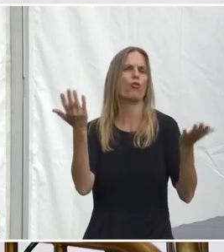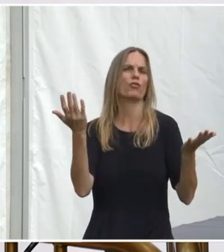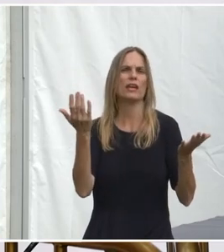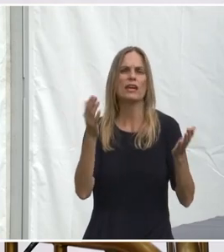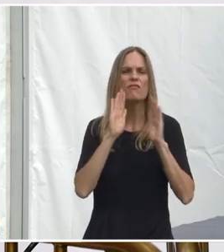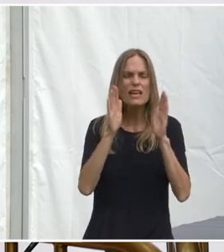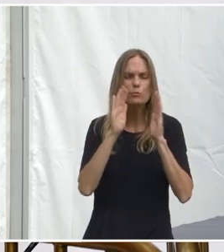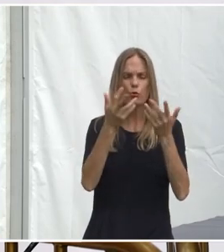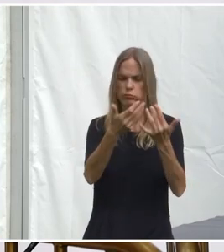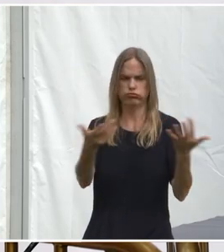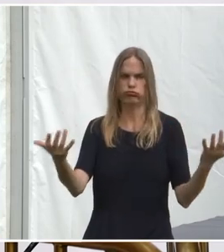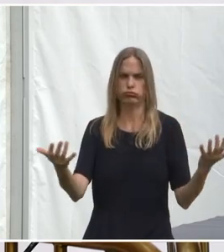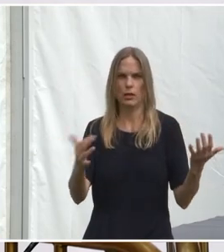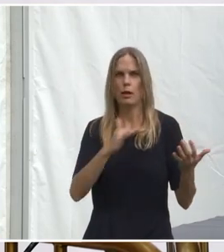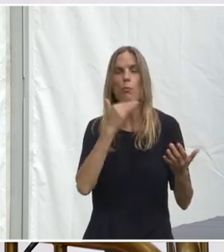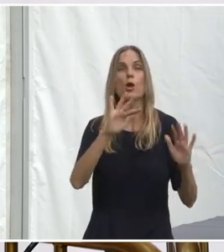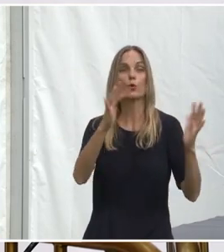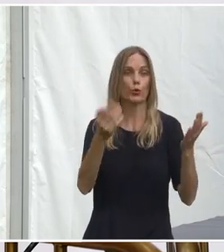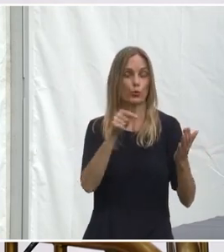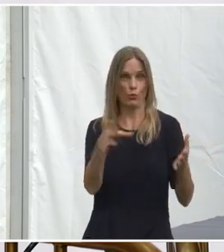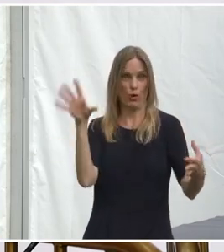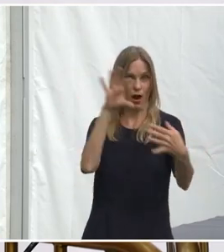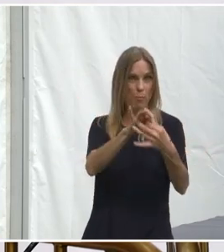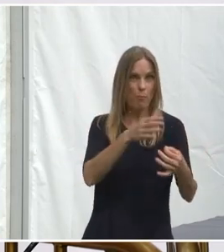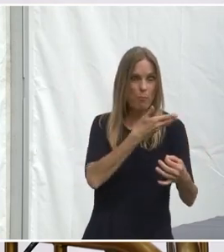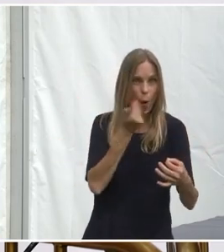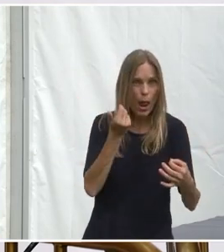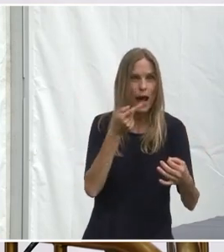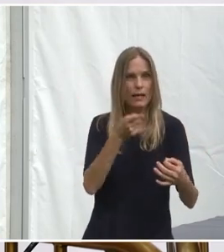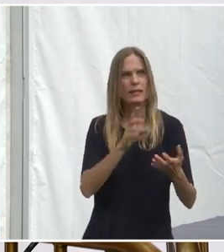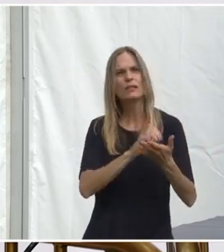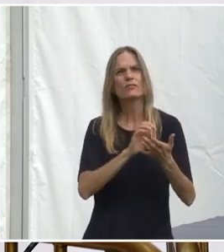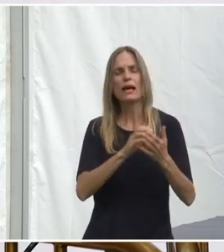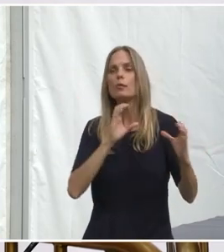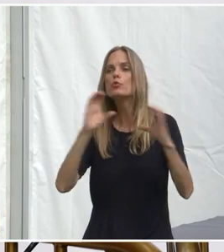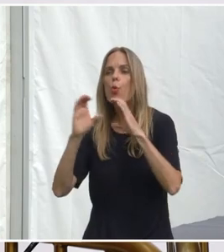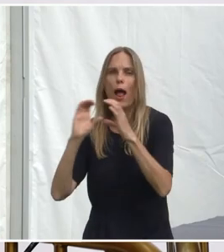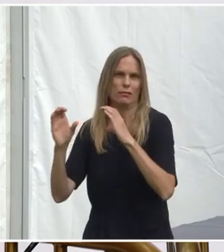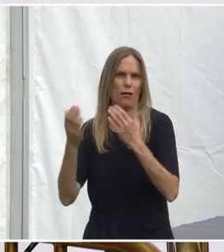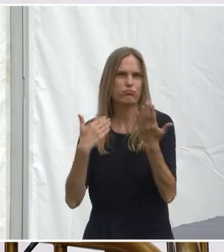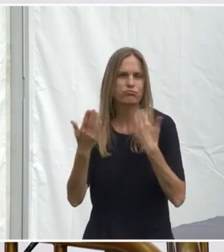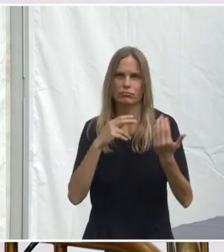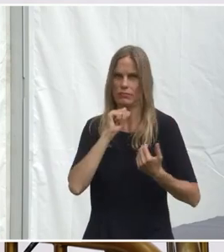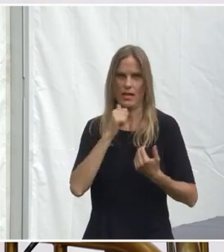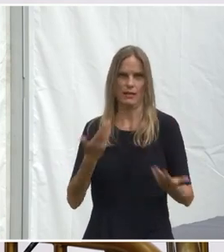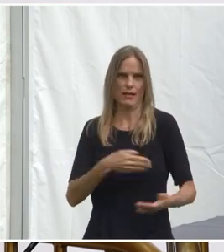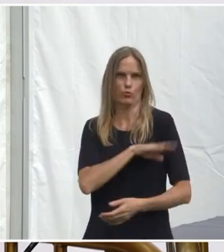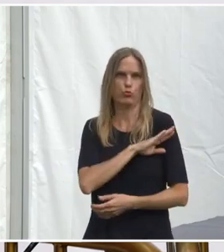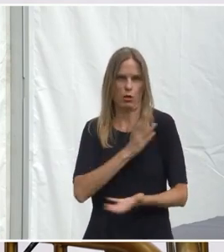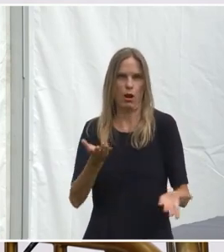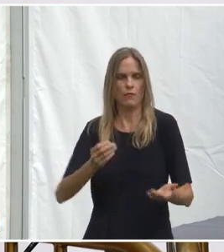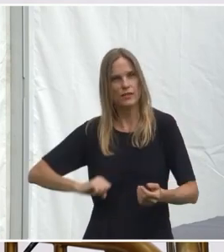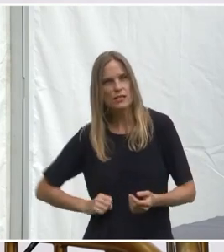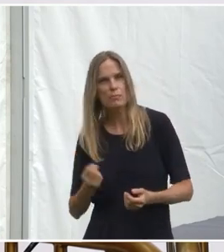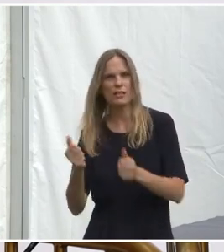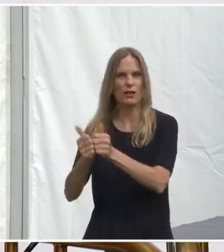and other tools. And if you are not there, you are not anymore able to communicate with your, you know, friends, colleagues,